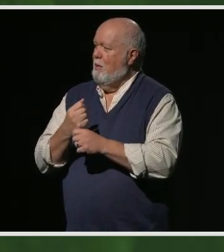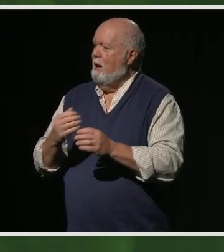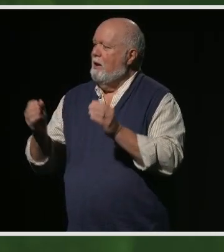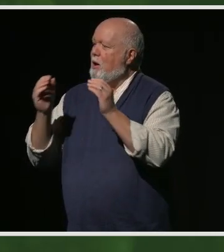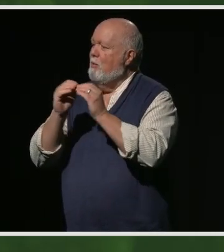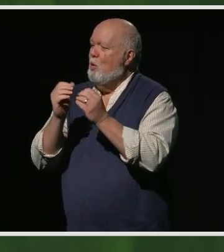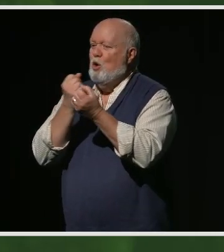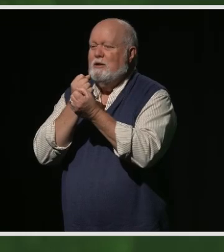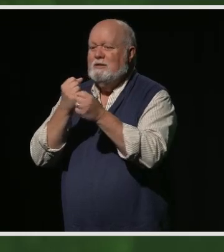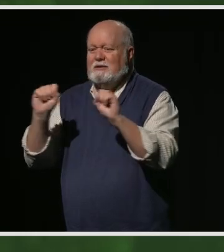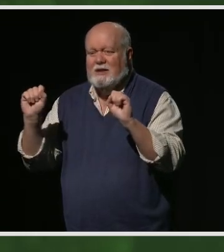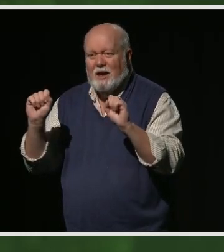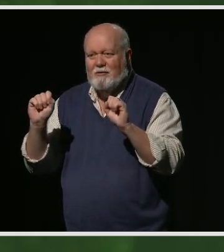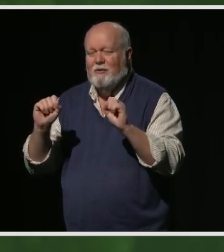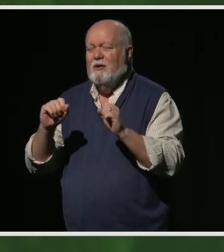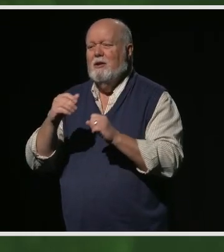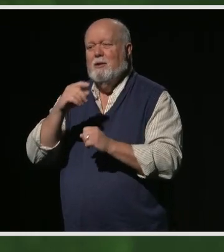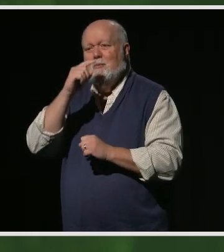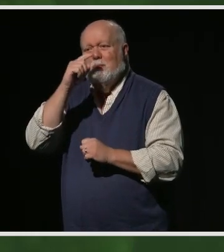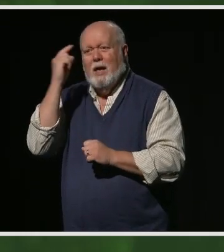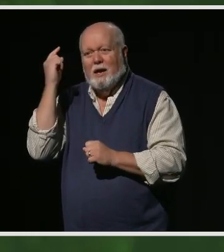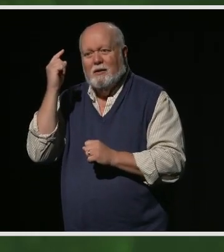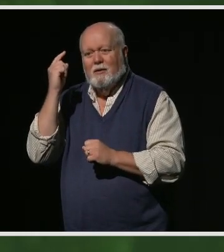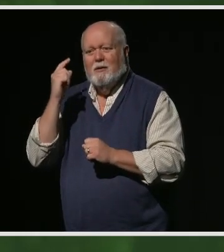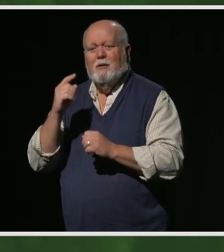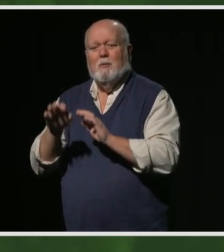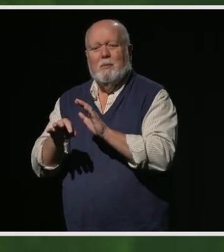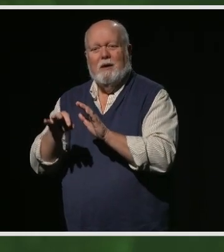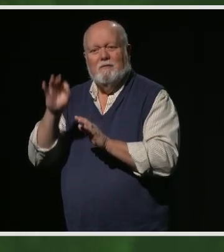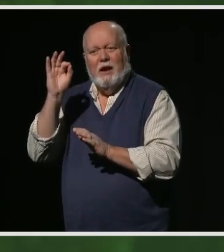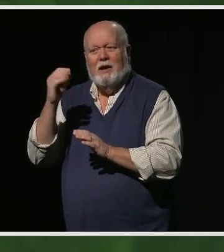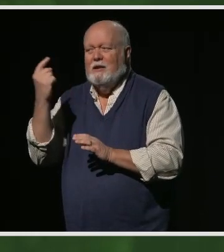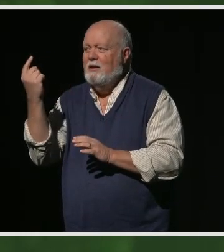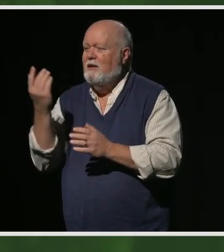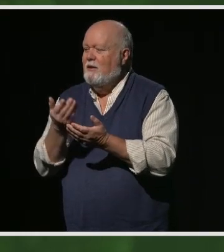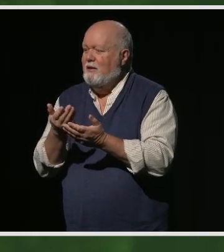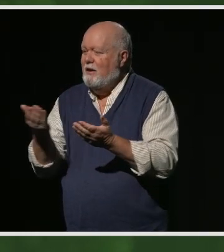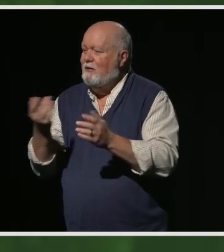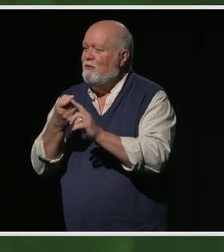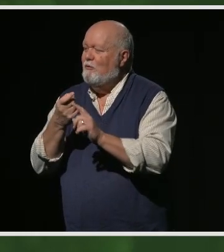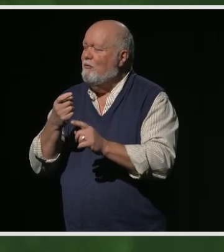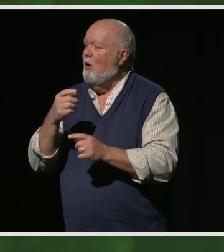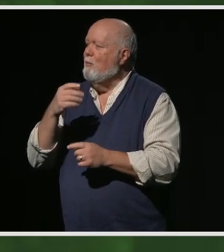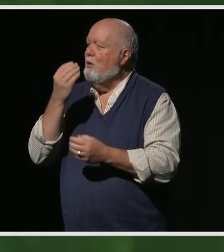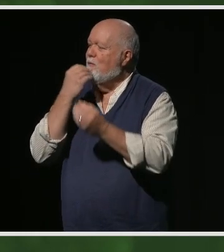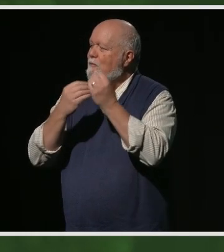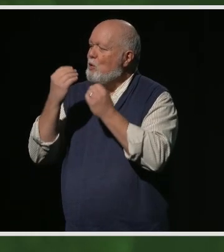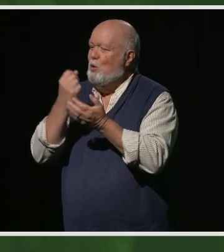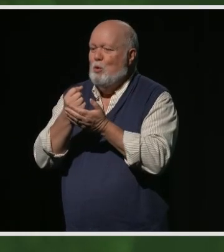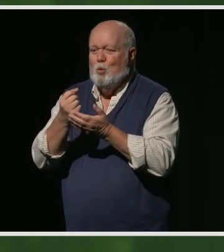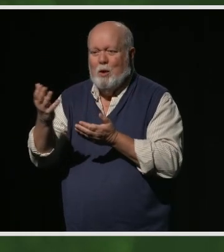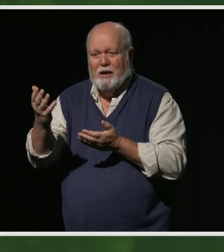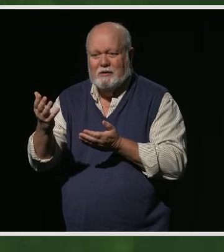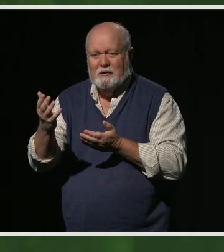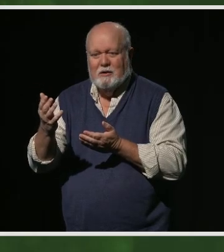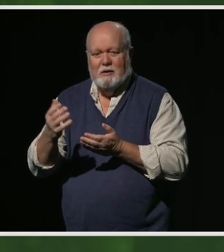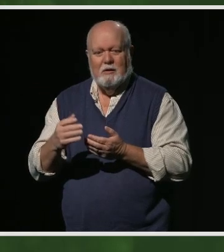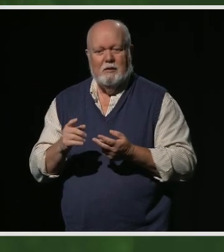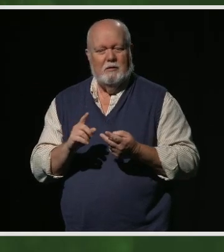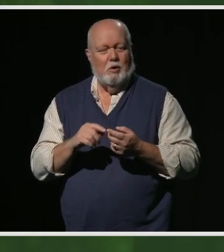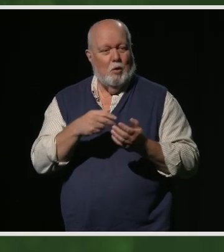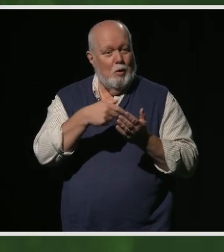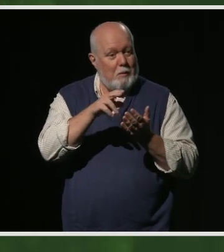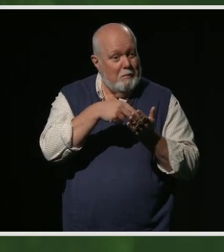black alternative by unlocking value from agri-food waste. So again, paints,